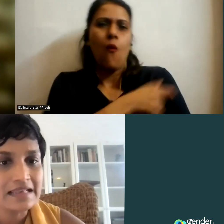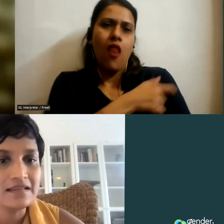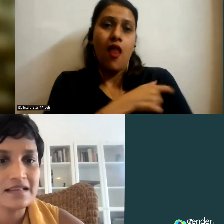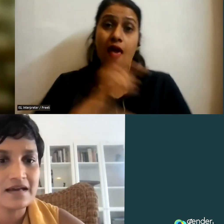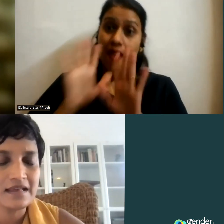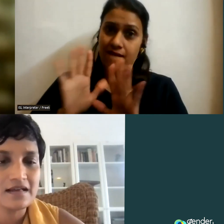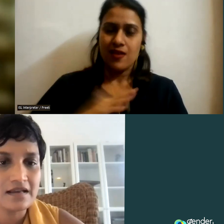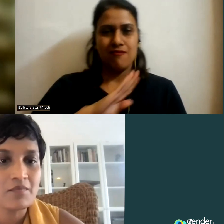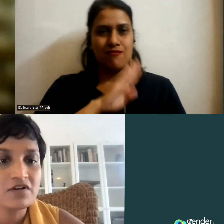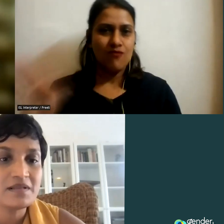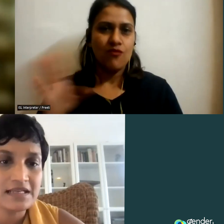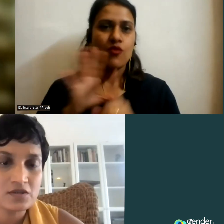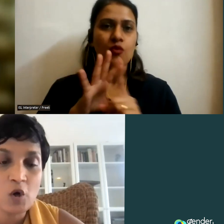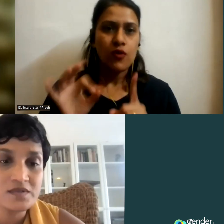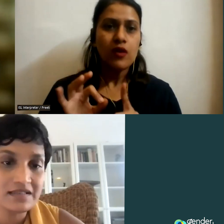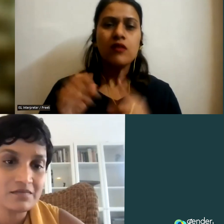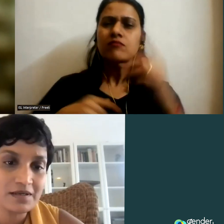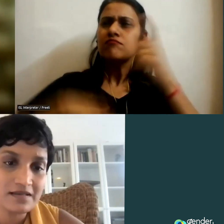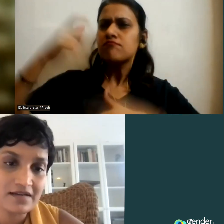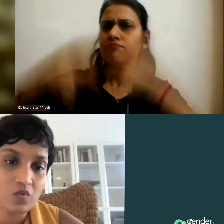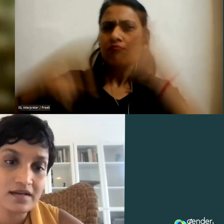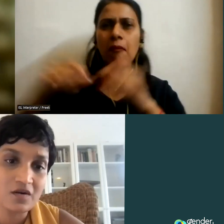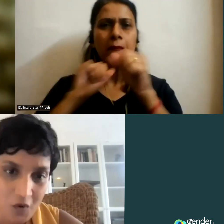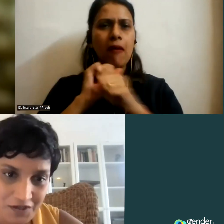just then, a number of buildings, homes that they